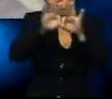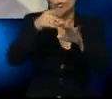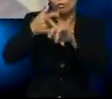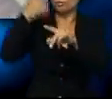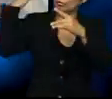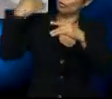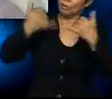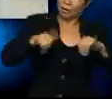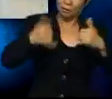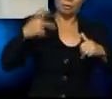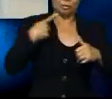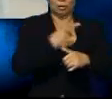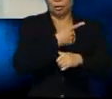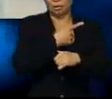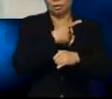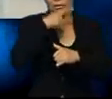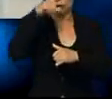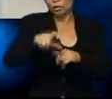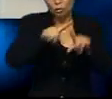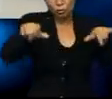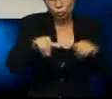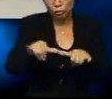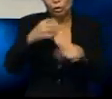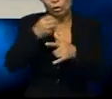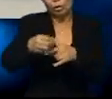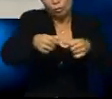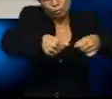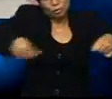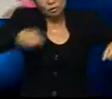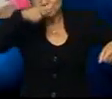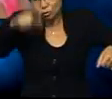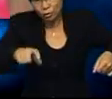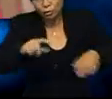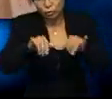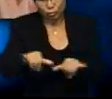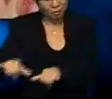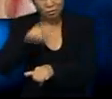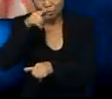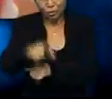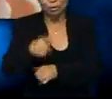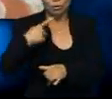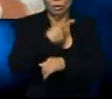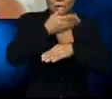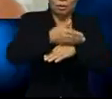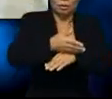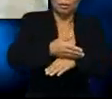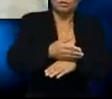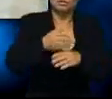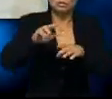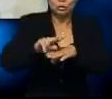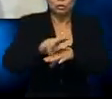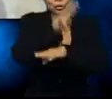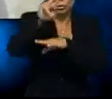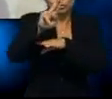something valuable from the previous game. We may not necessarily need rulers or measuring tools to measure. We